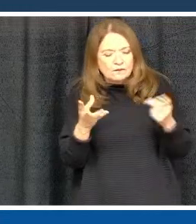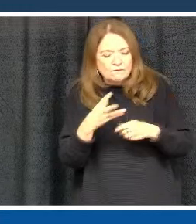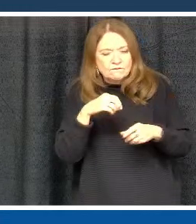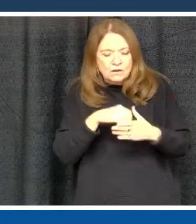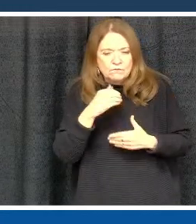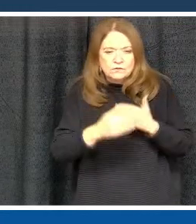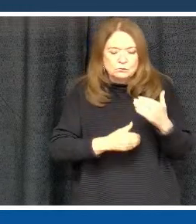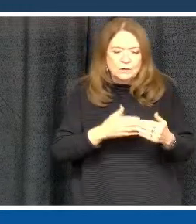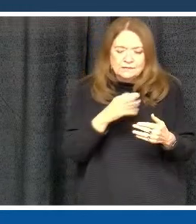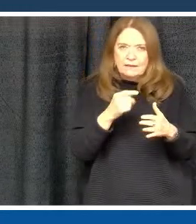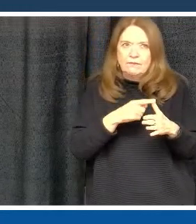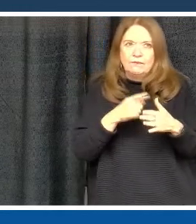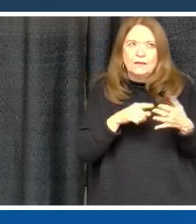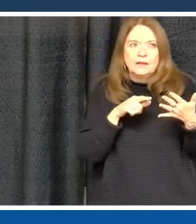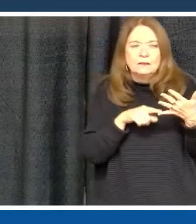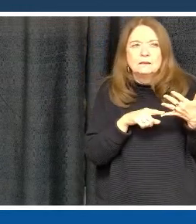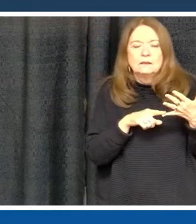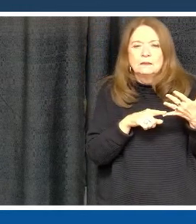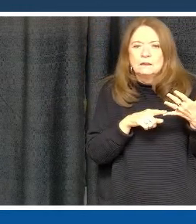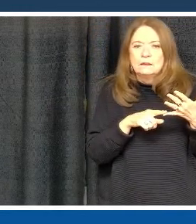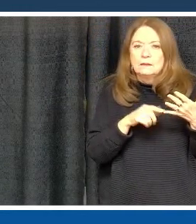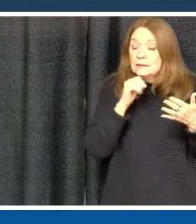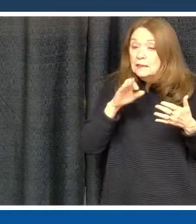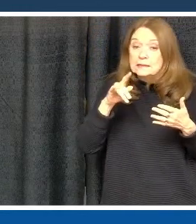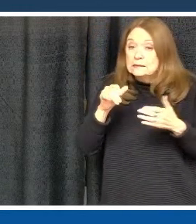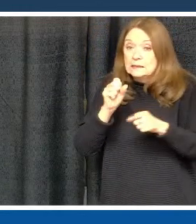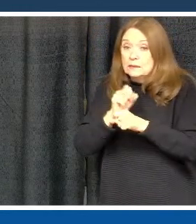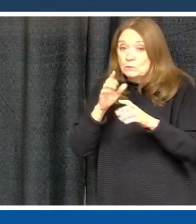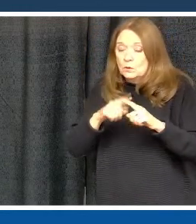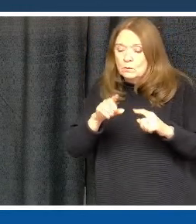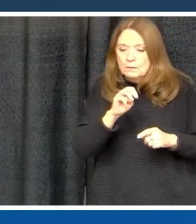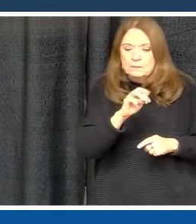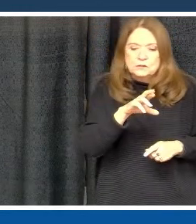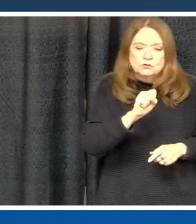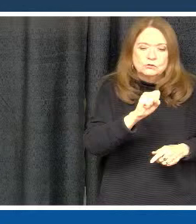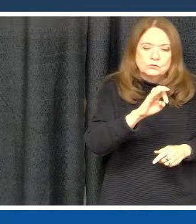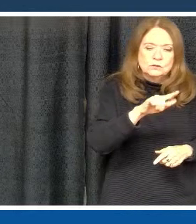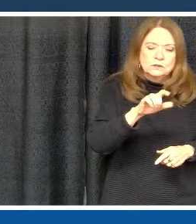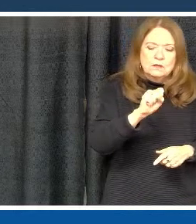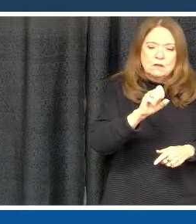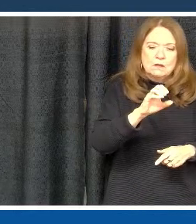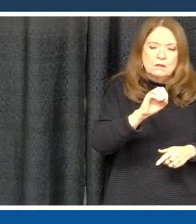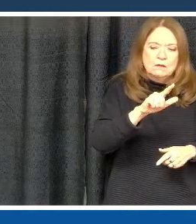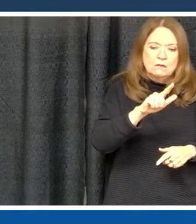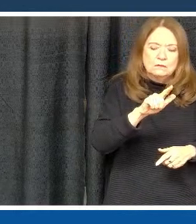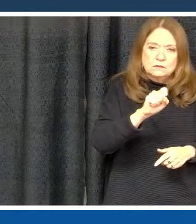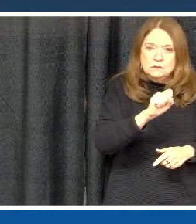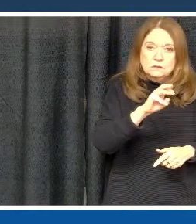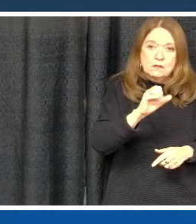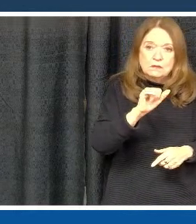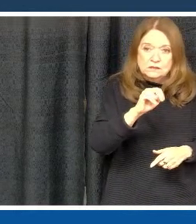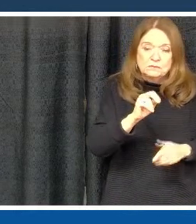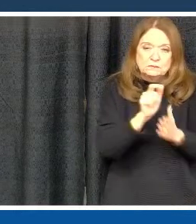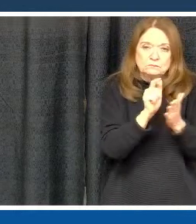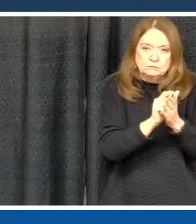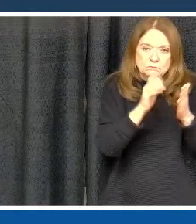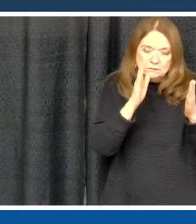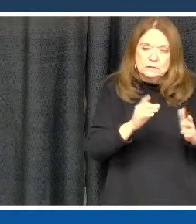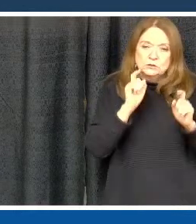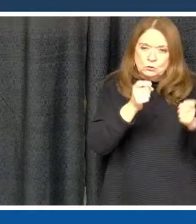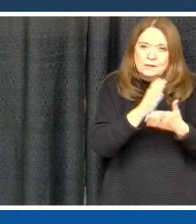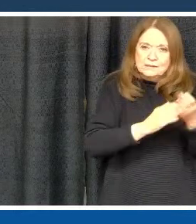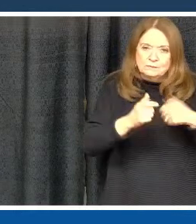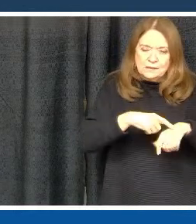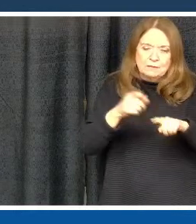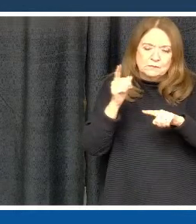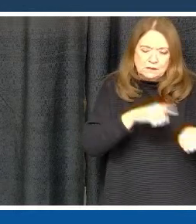process. And then, not a city employee, but Mr. Saul Solomon, an attorney from Klein, Solomon and Mills, donated some time to come